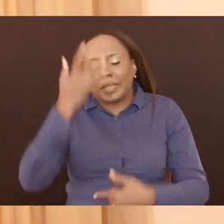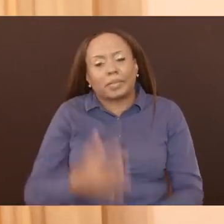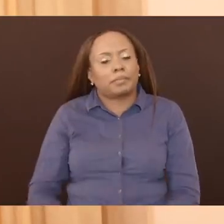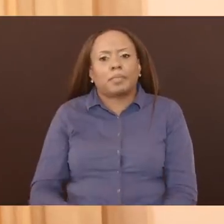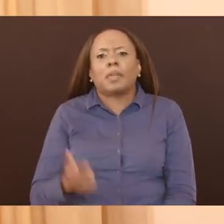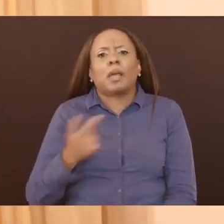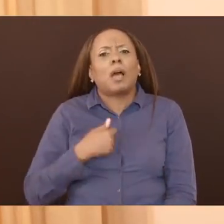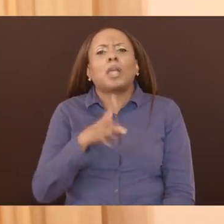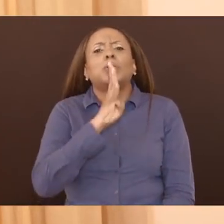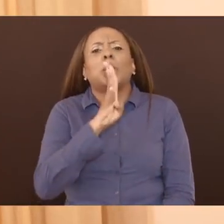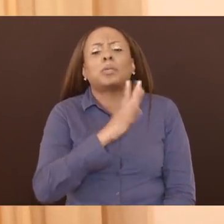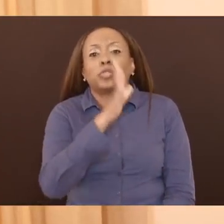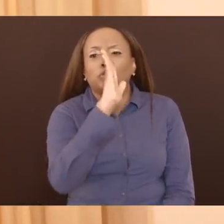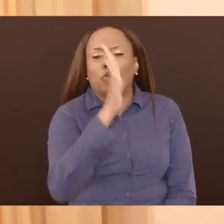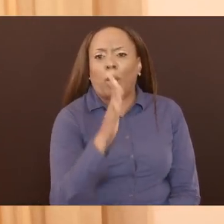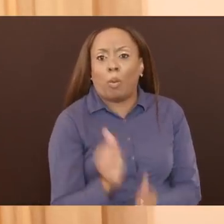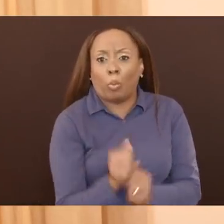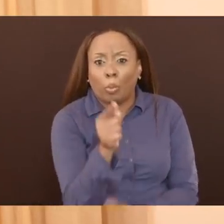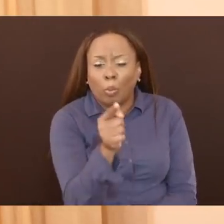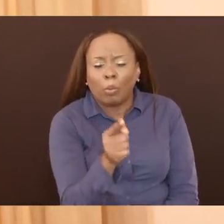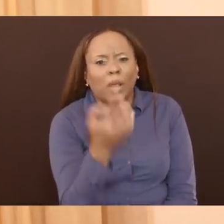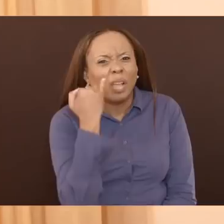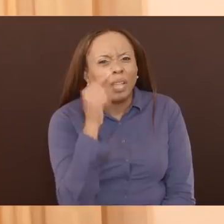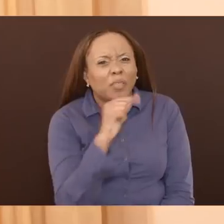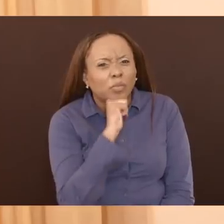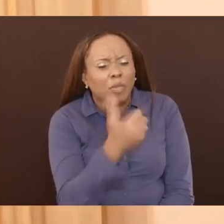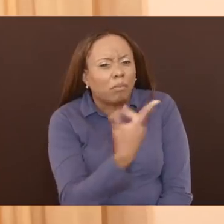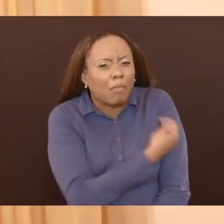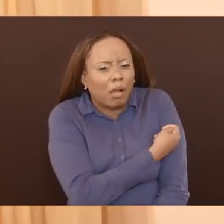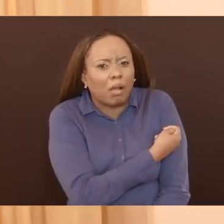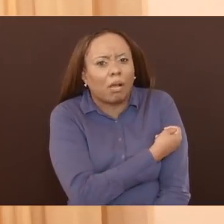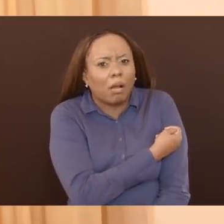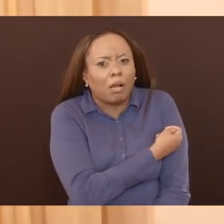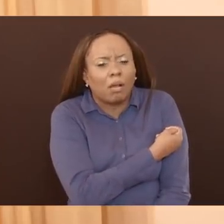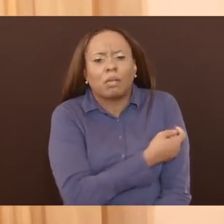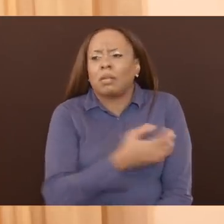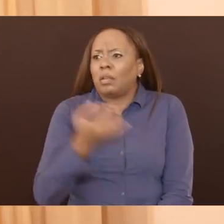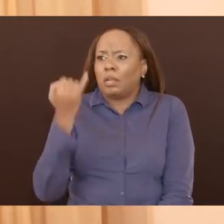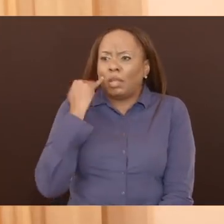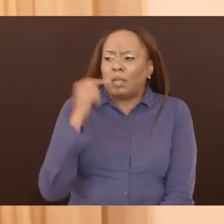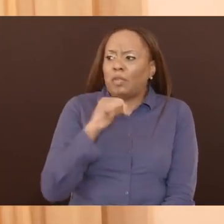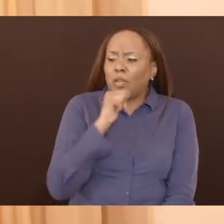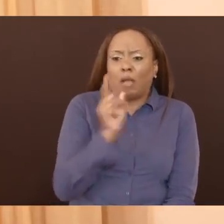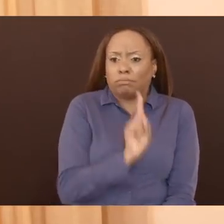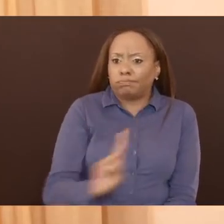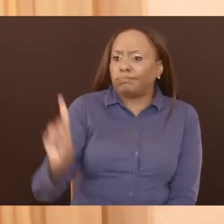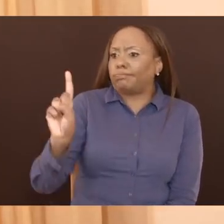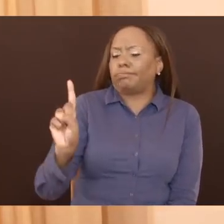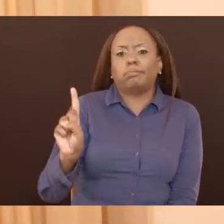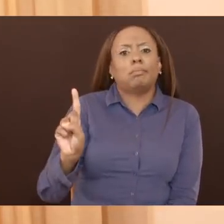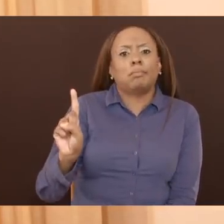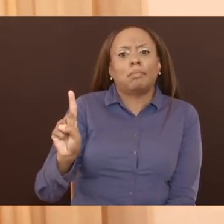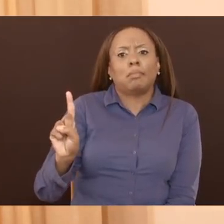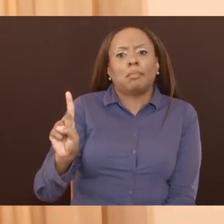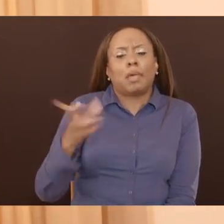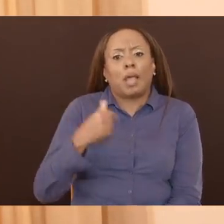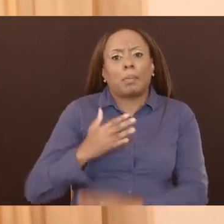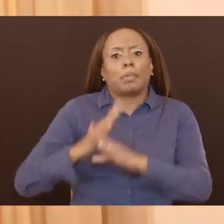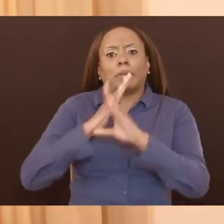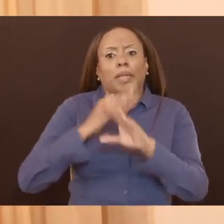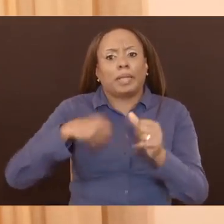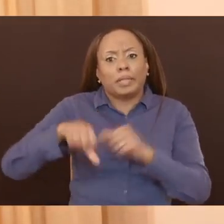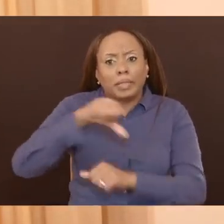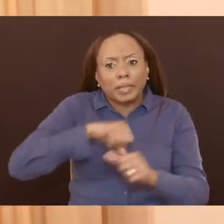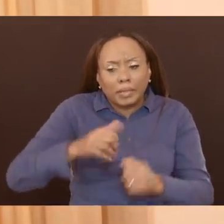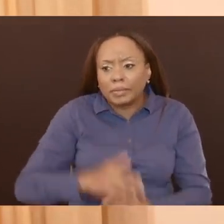to step up to the plate and take it for those who can't take it or who will not take it for religious reasons or who can't